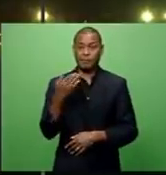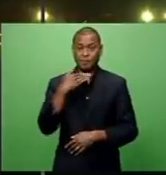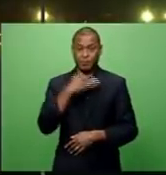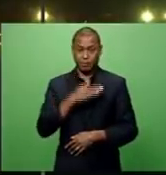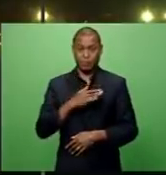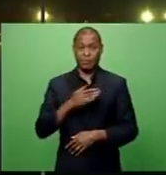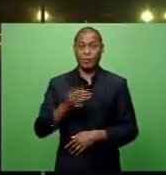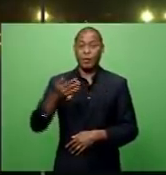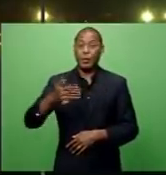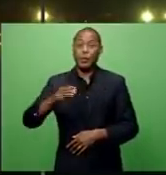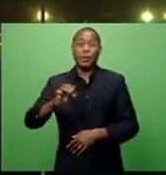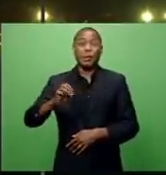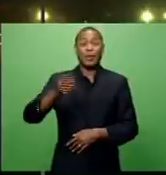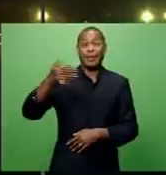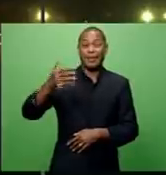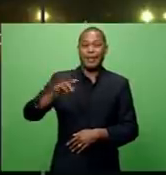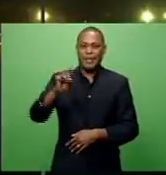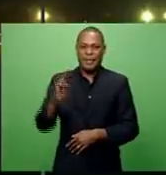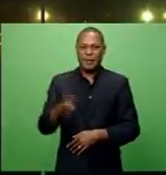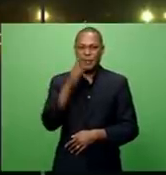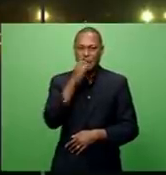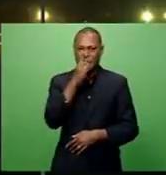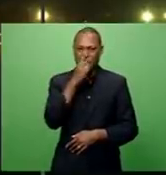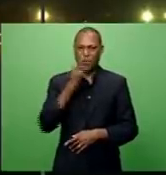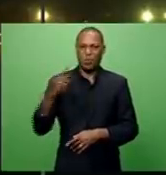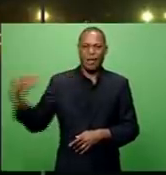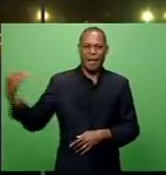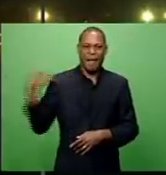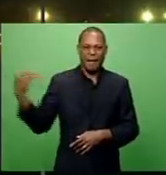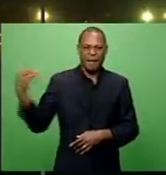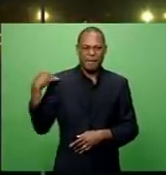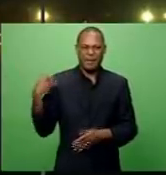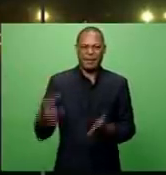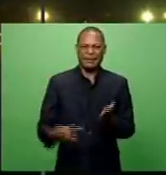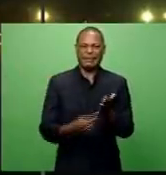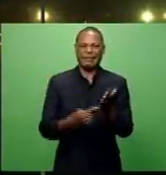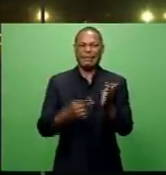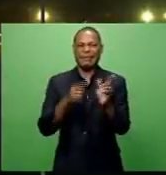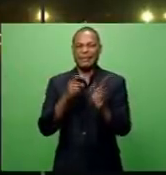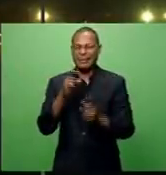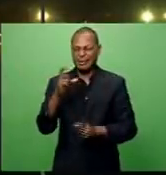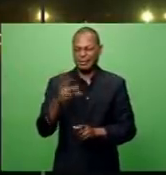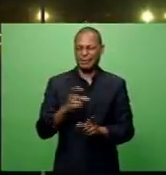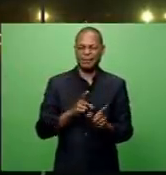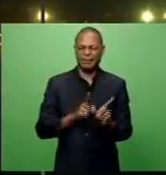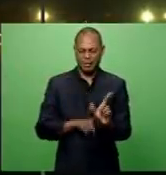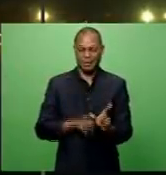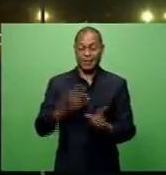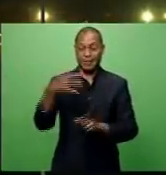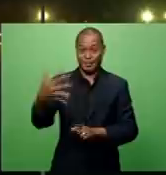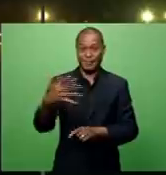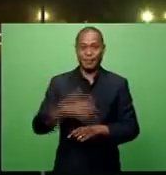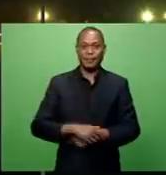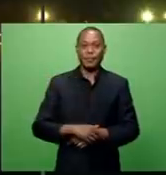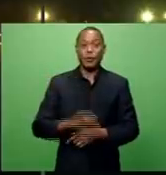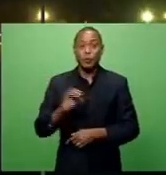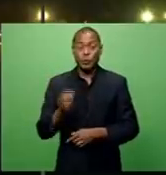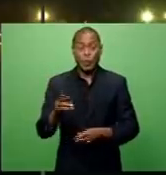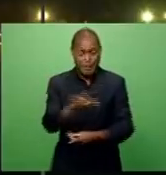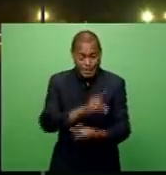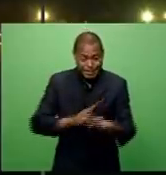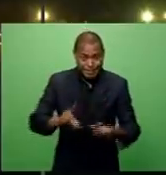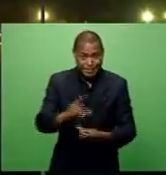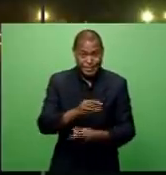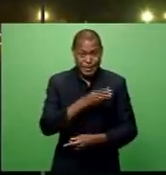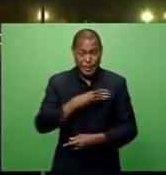139,000 people have been directly affected by Category 5 severe tropical cyclone Yasa. Minister for Disaster Management Inia Seruiratu told